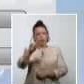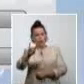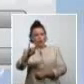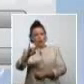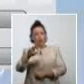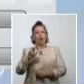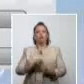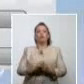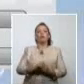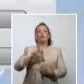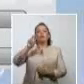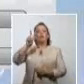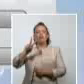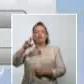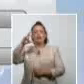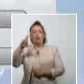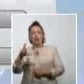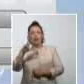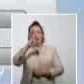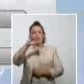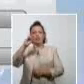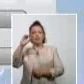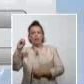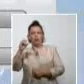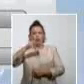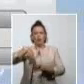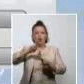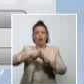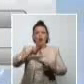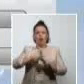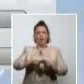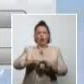1,389 have tested positive. This represents